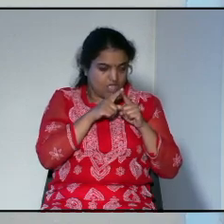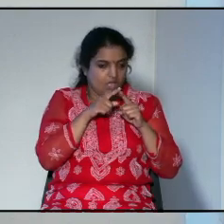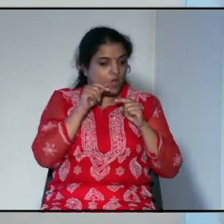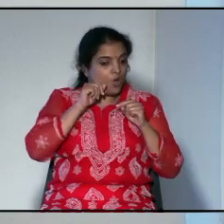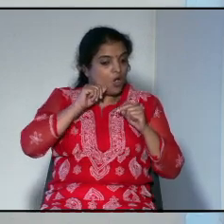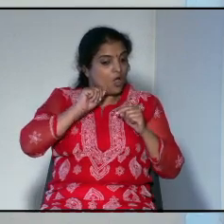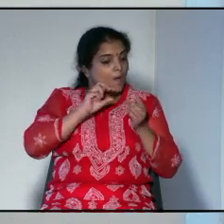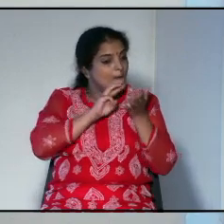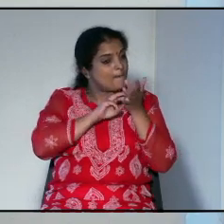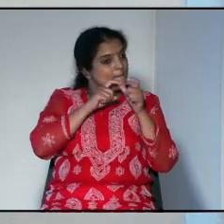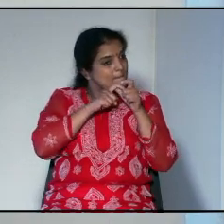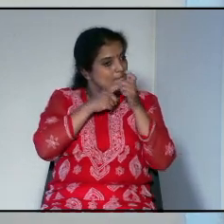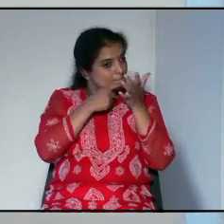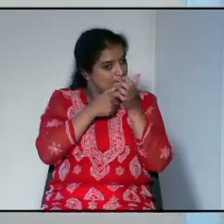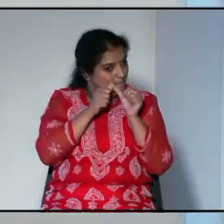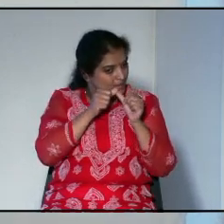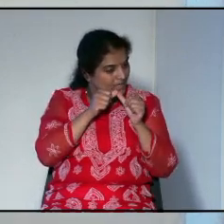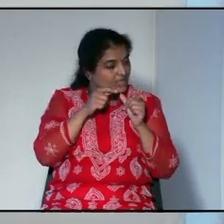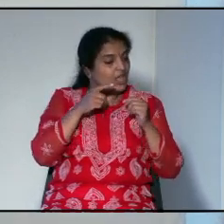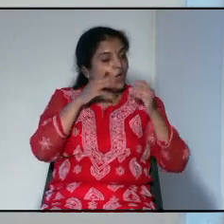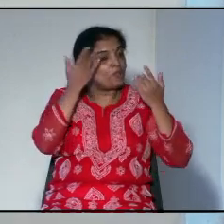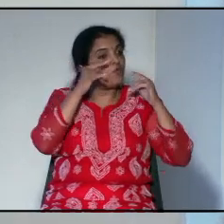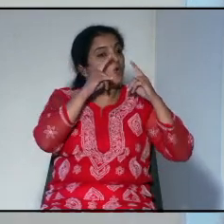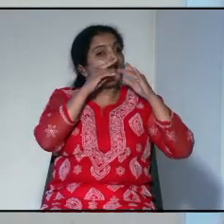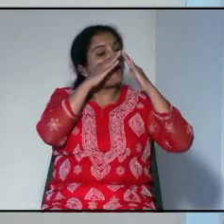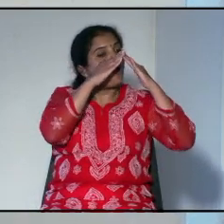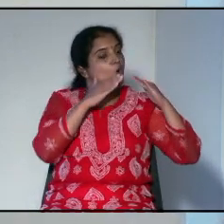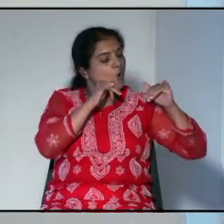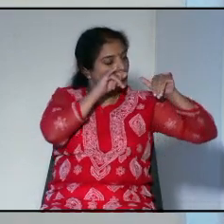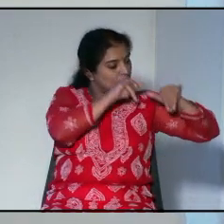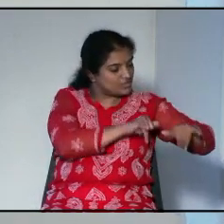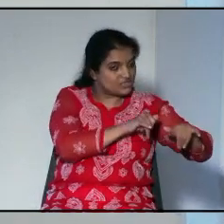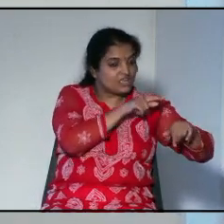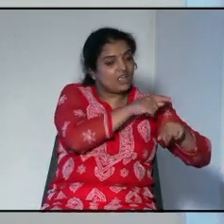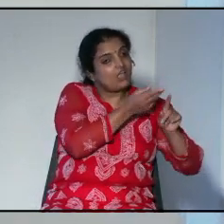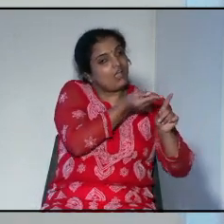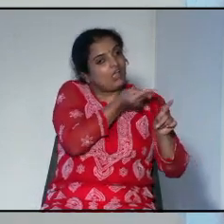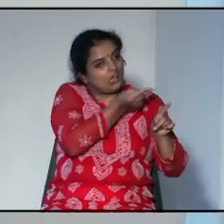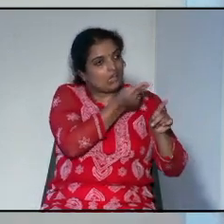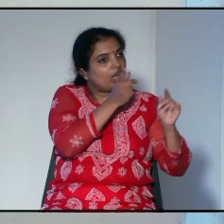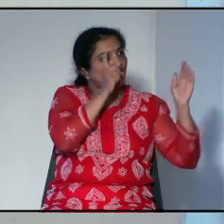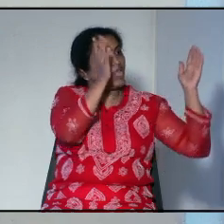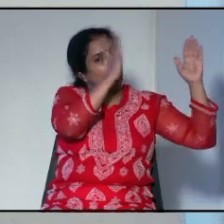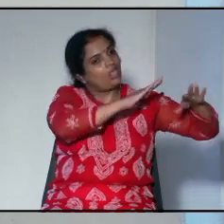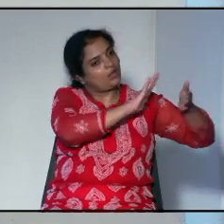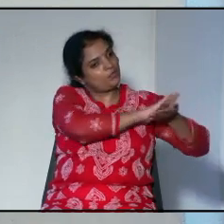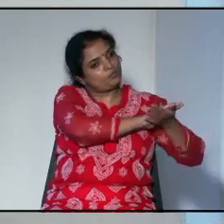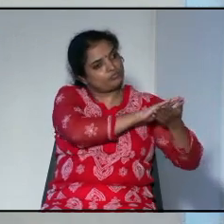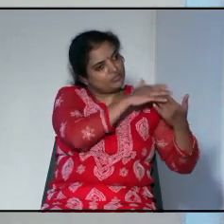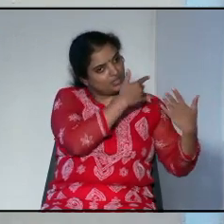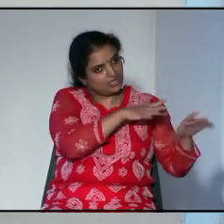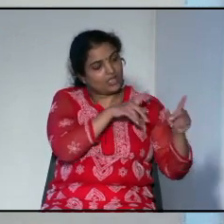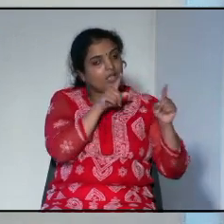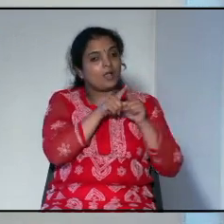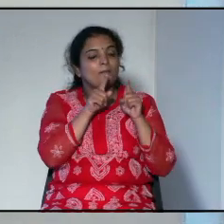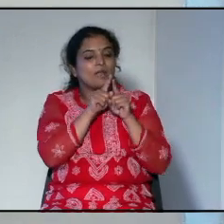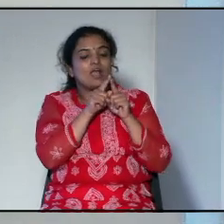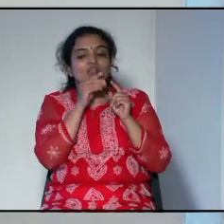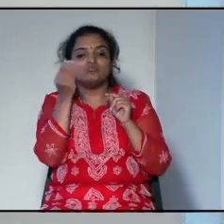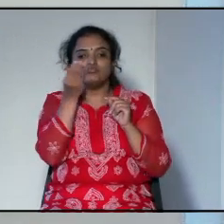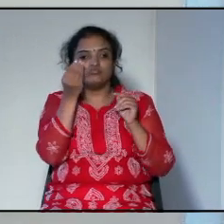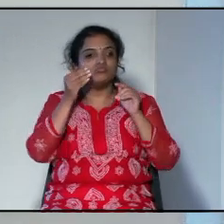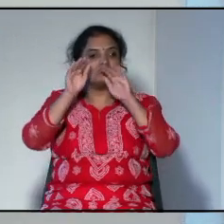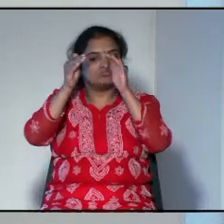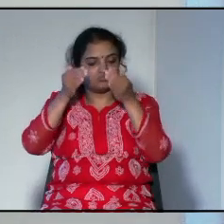which is today demolished, and Elachi home no longer exists. There is no estate. Nimai protected her sculptures till